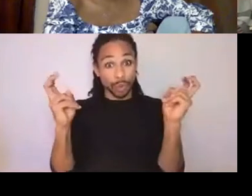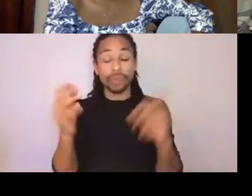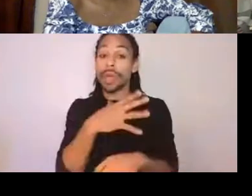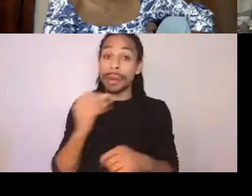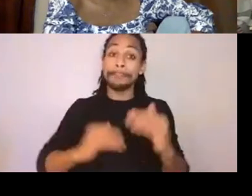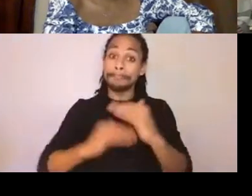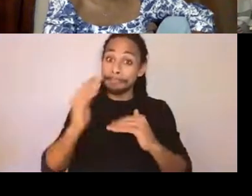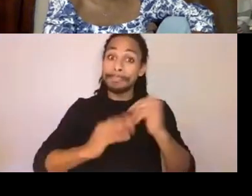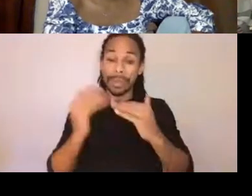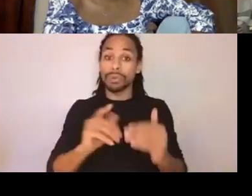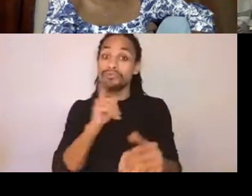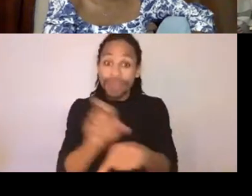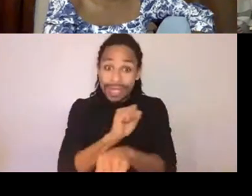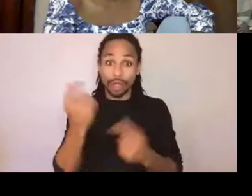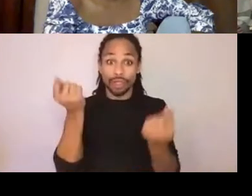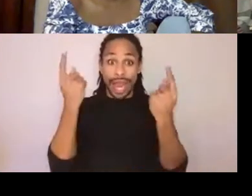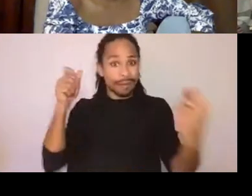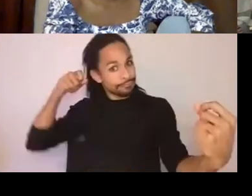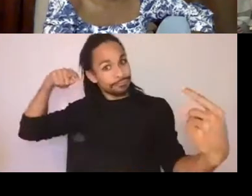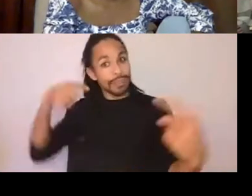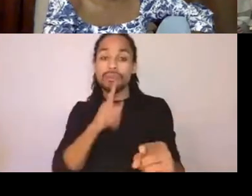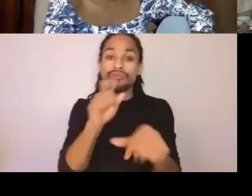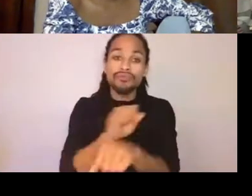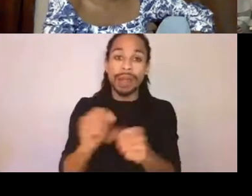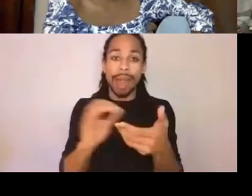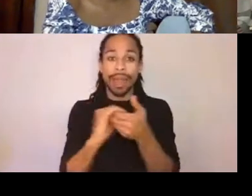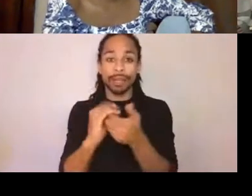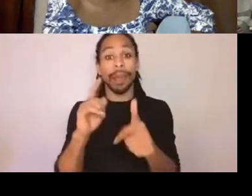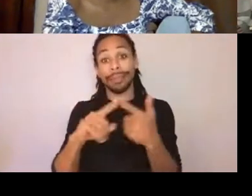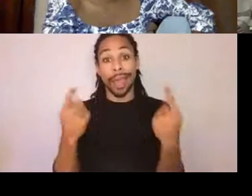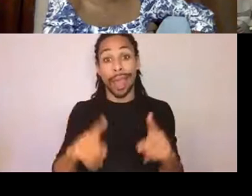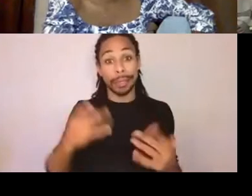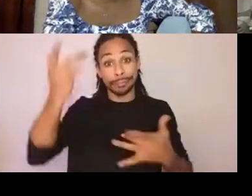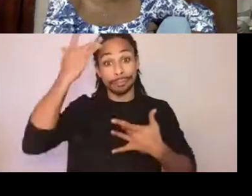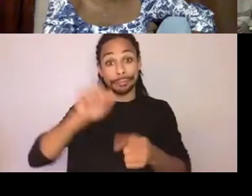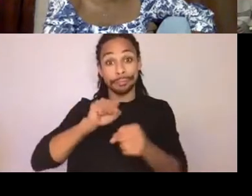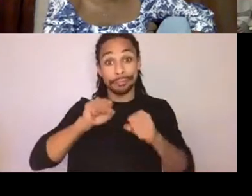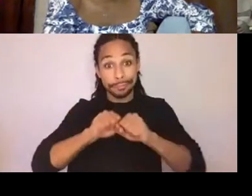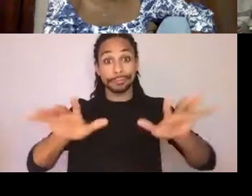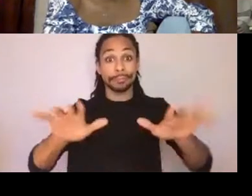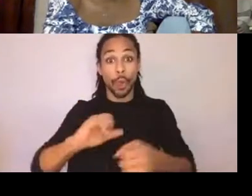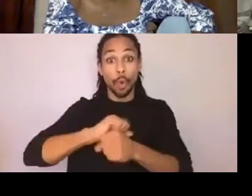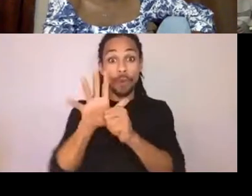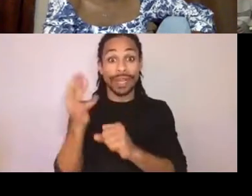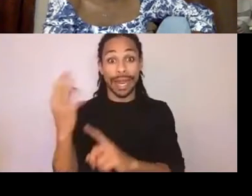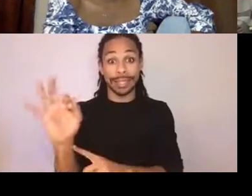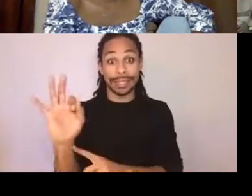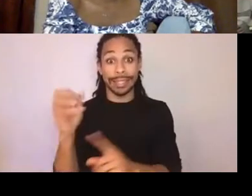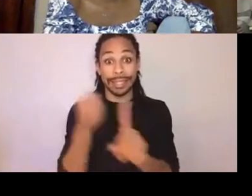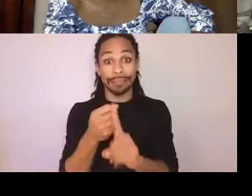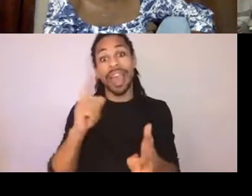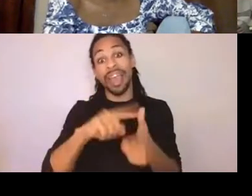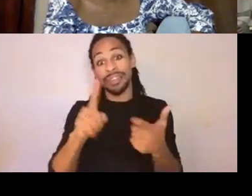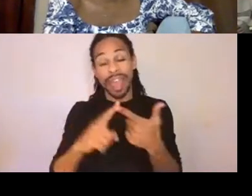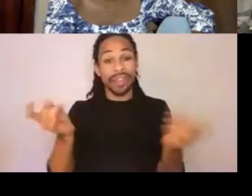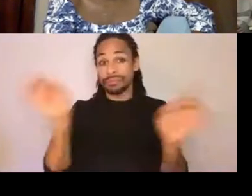real allyship. And then COVID hit. And then the brutal murder of